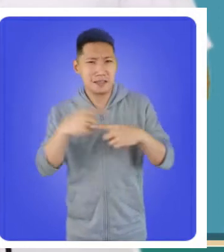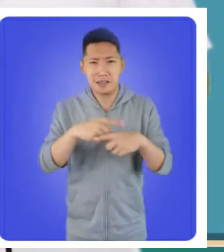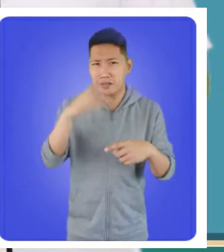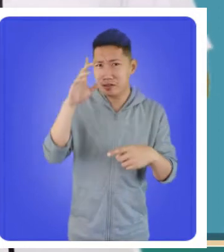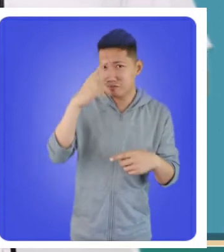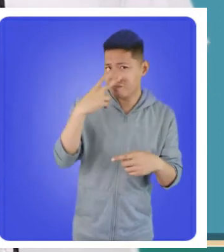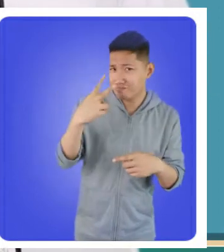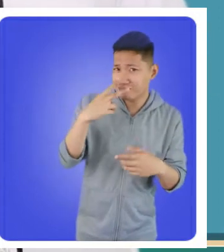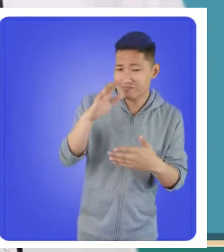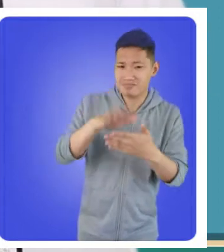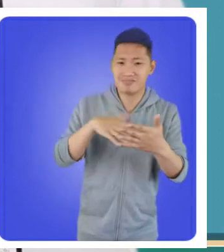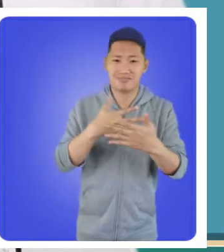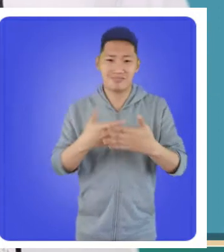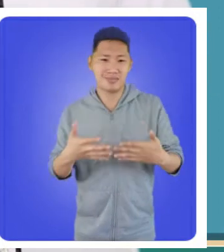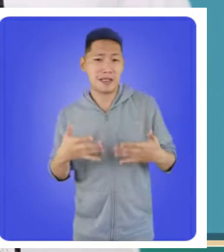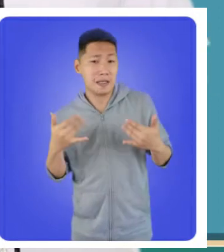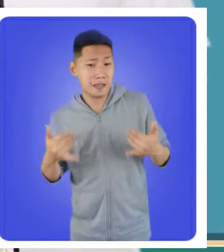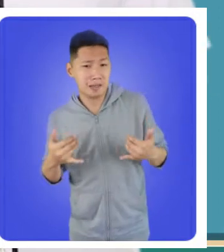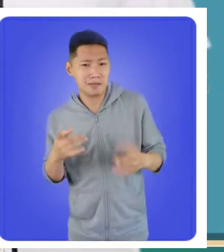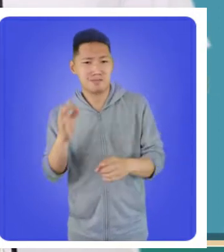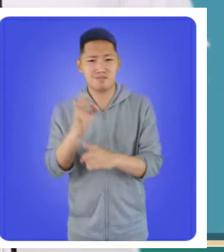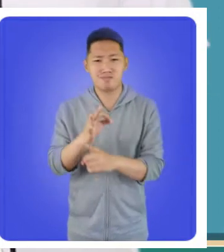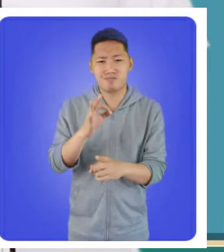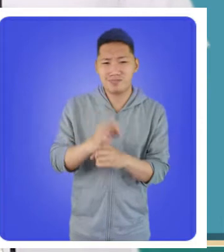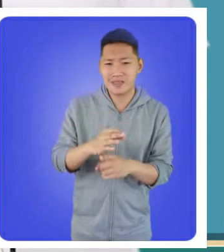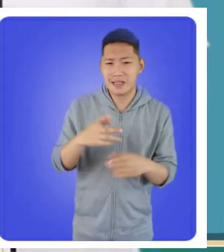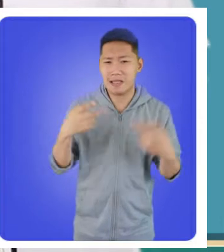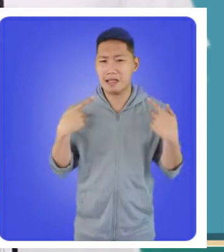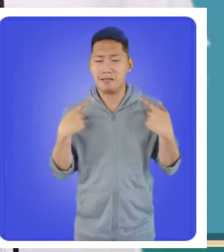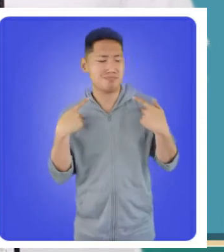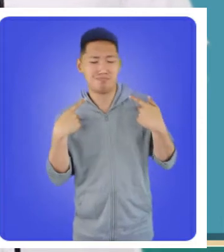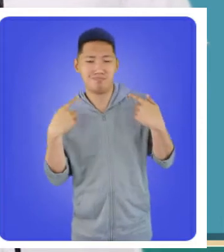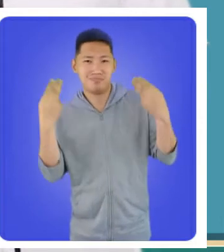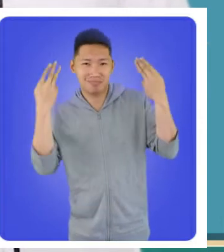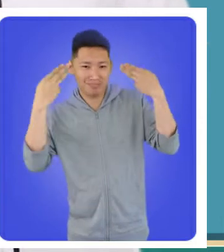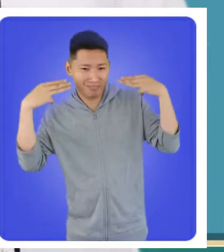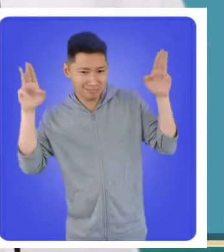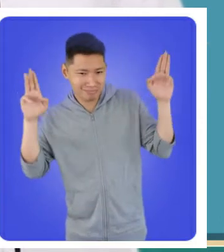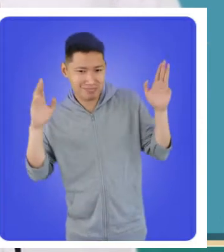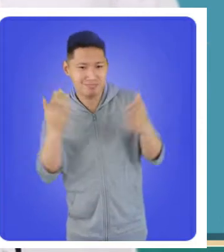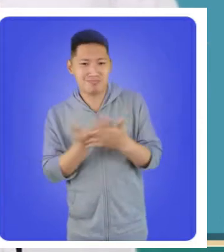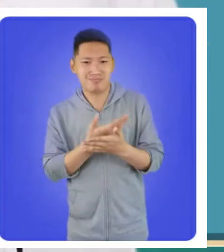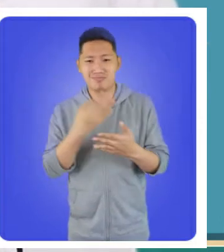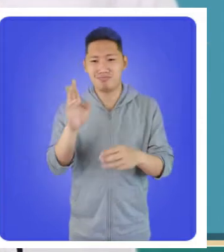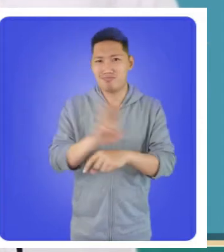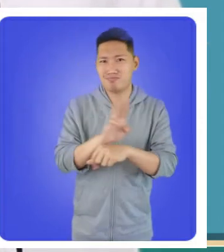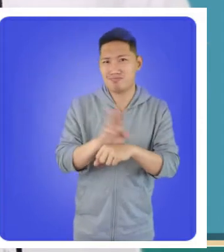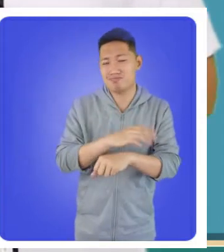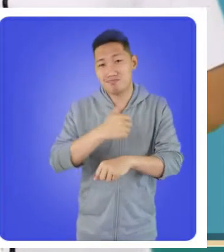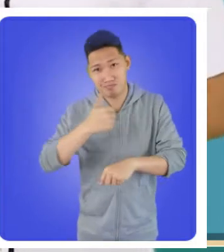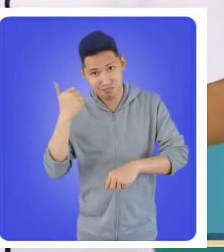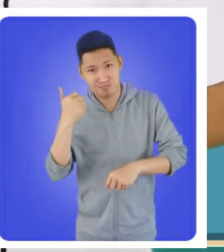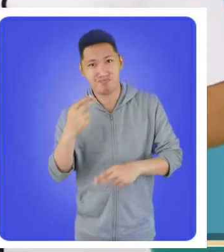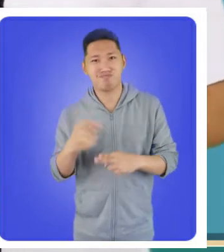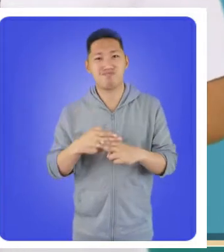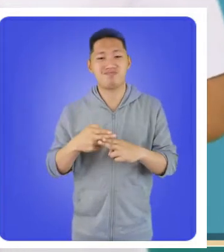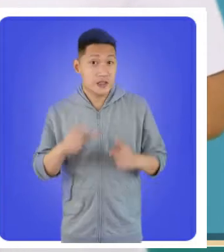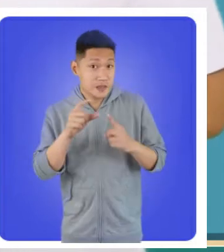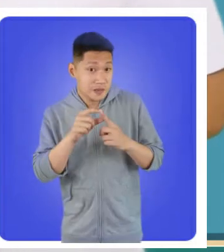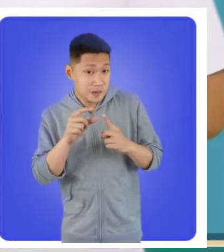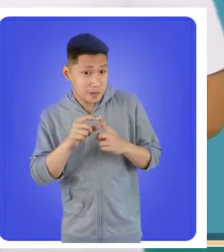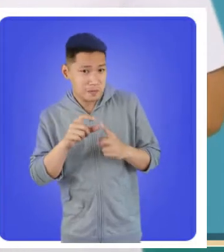schedule. Therefore, fans will not have a new Marvel film anytime soon. The